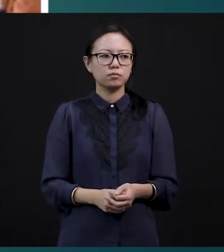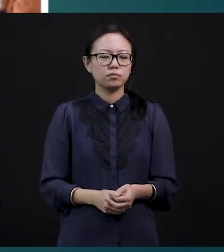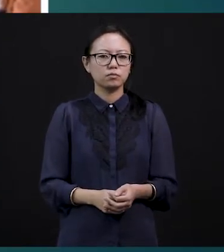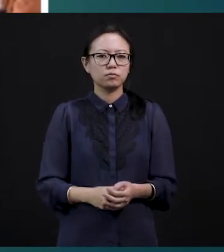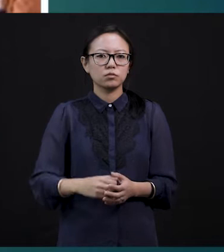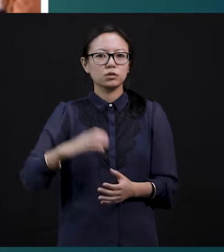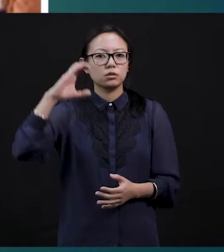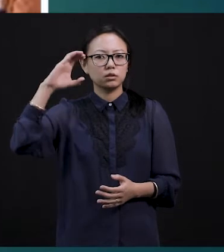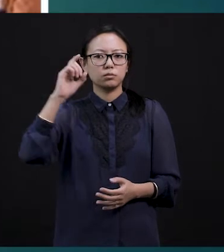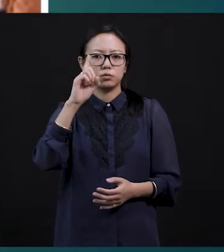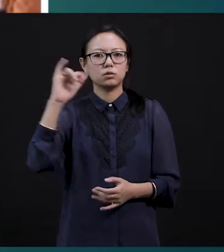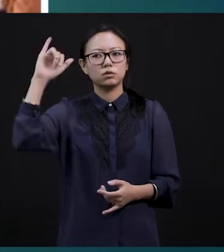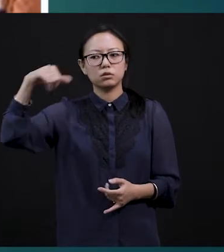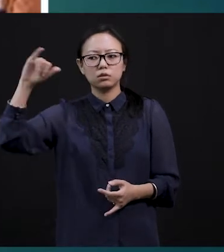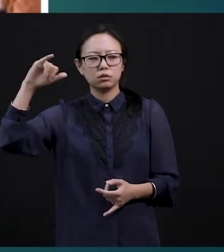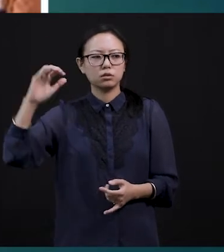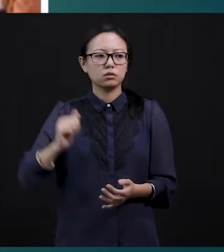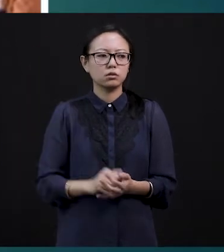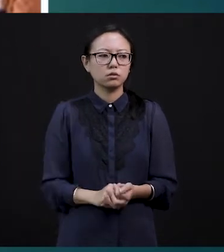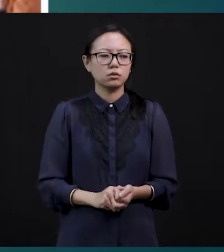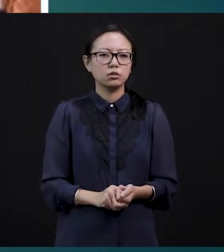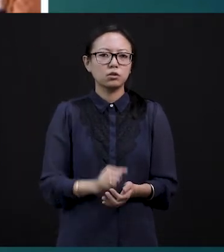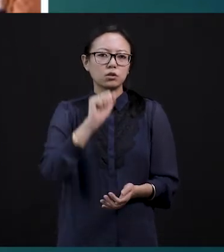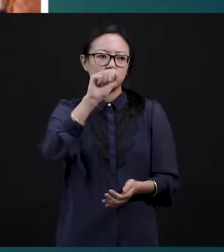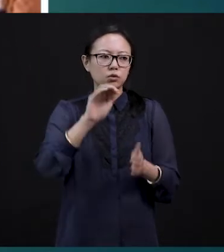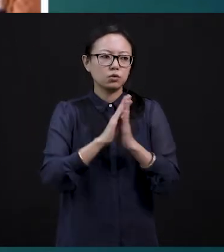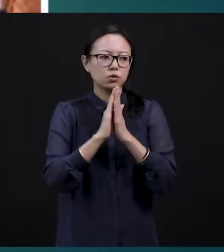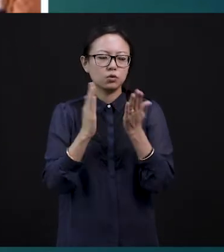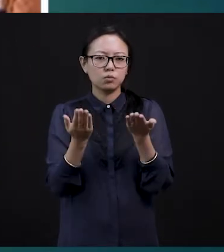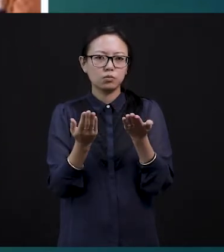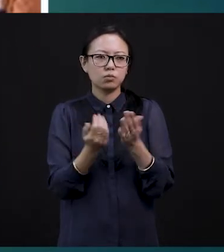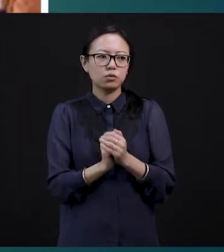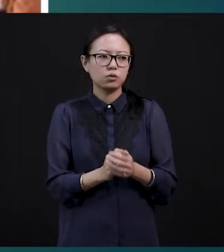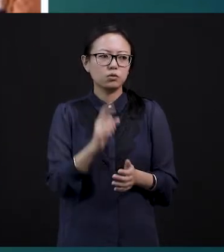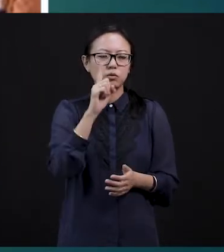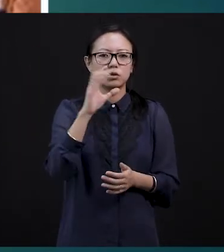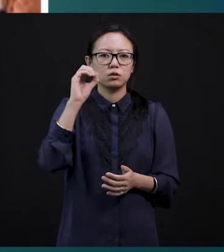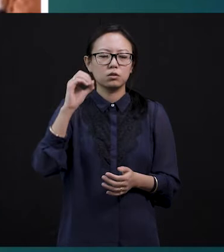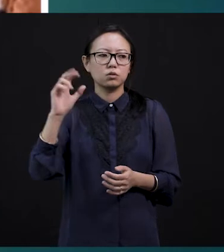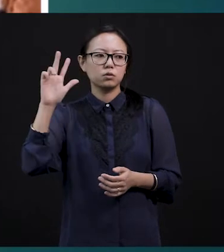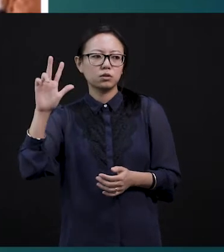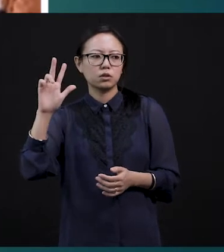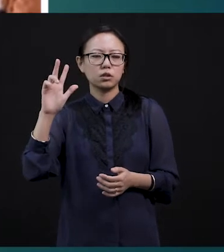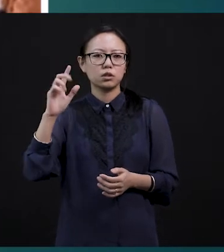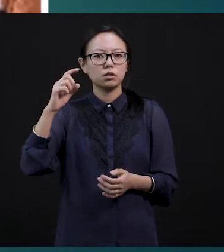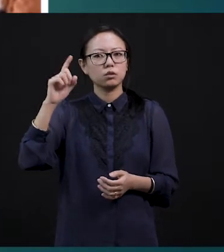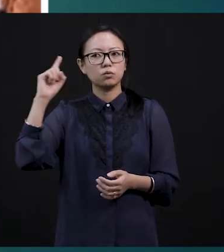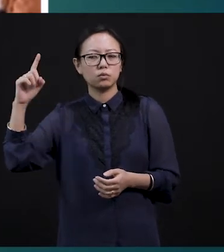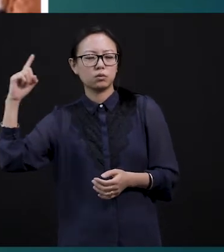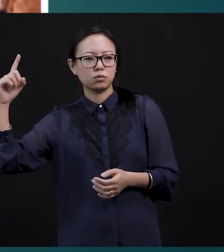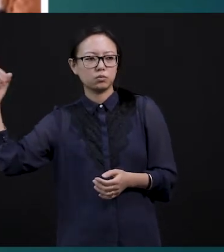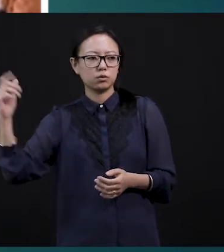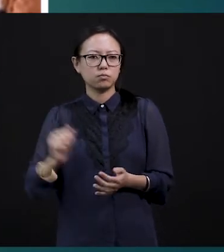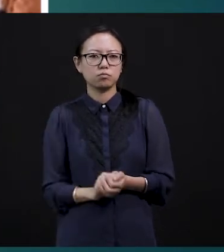is chapter number 16, and that looks really like a Sarojini Nagar market kind of an area, and the